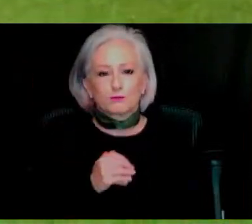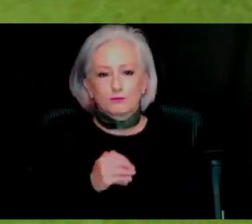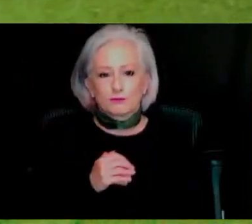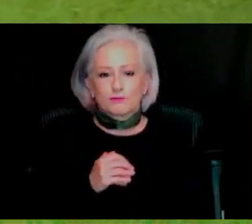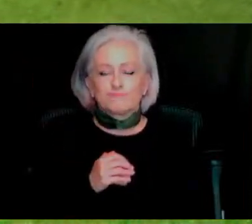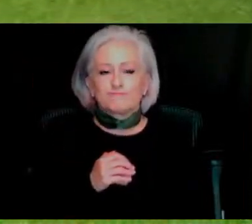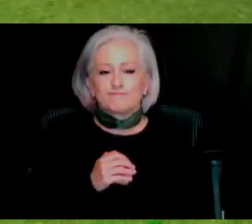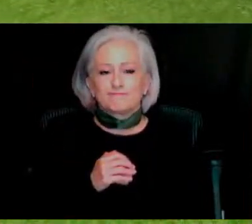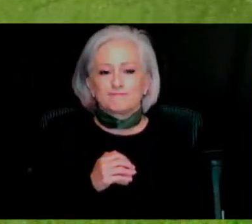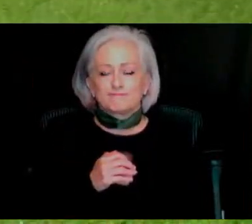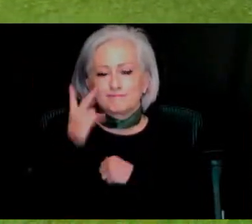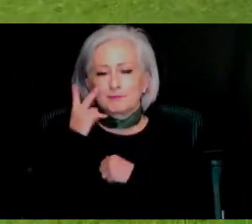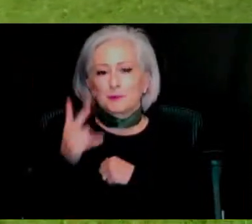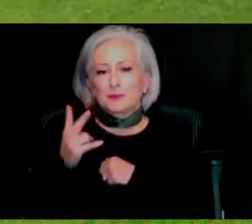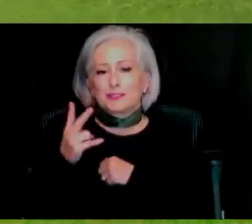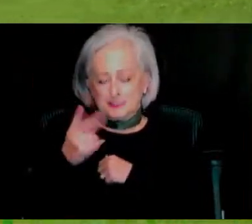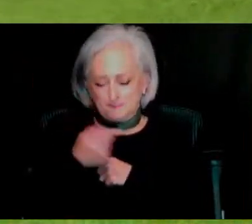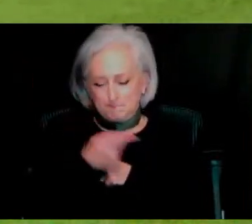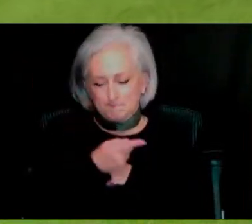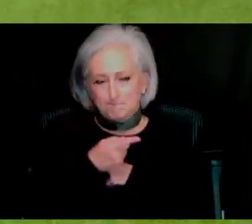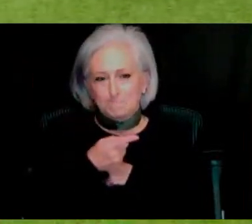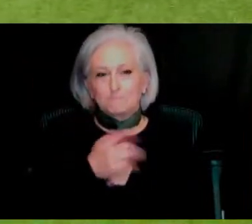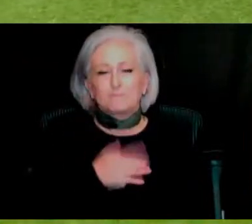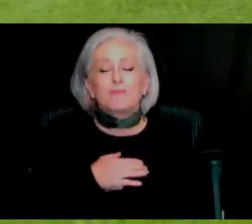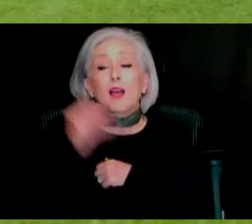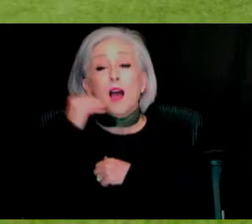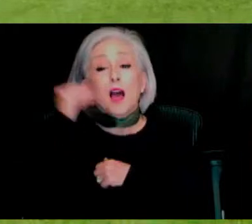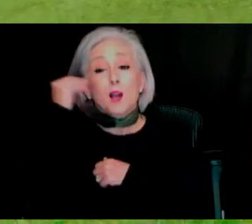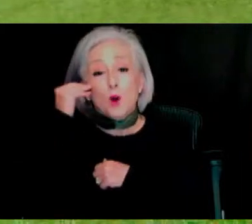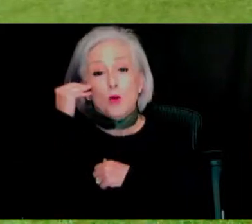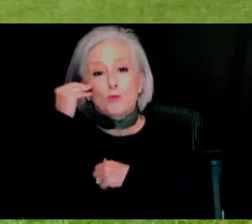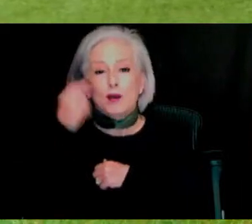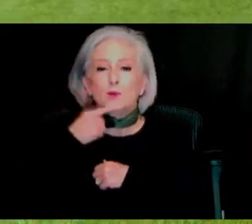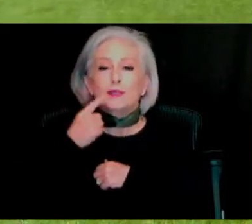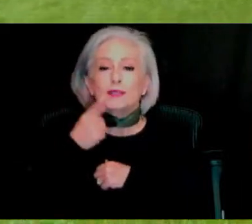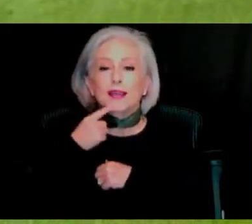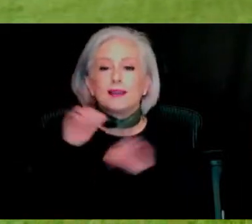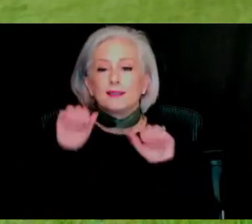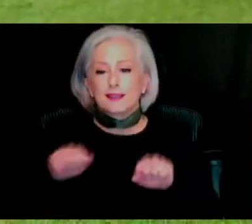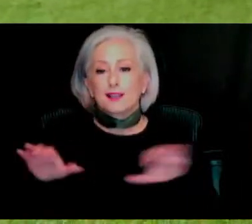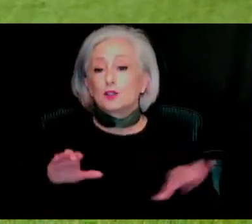Doing a mountain climber, usually at home, I will just give you a number. So let's say 20 mountain climbers.